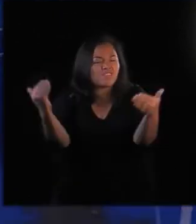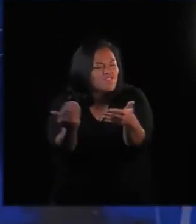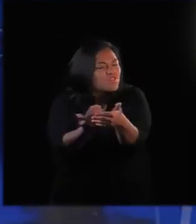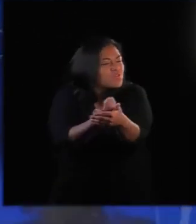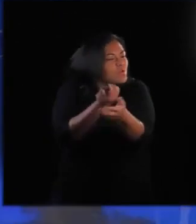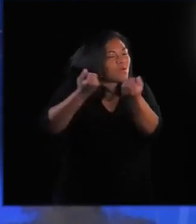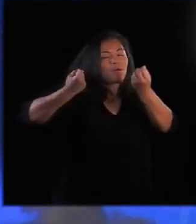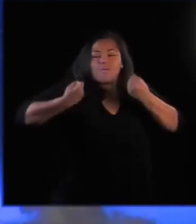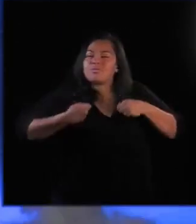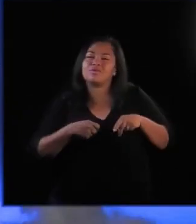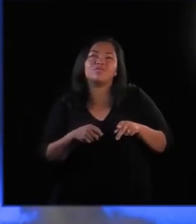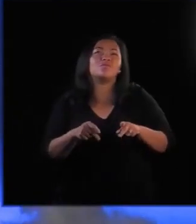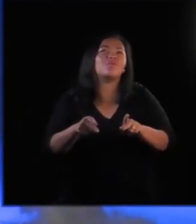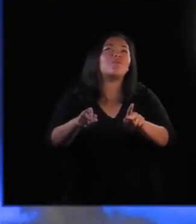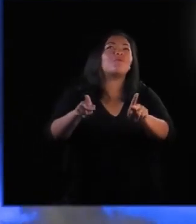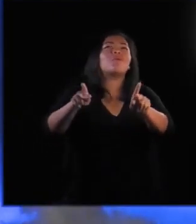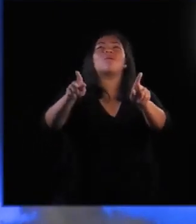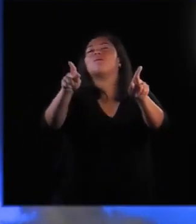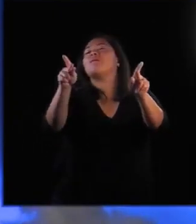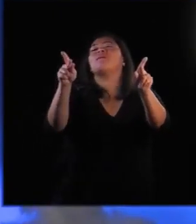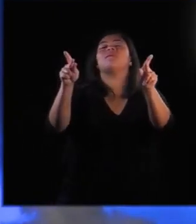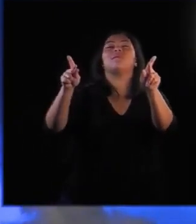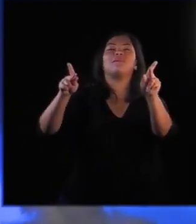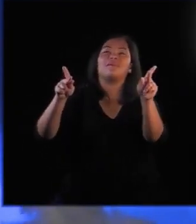presence is an open